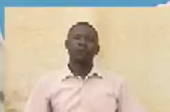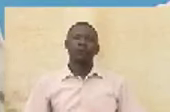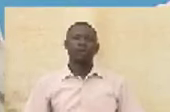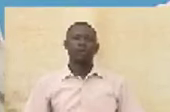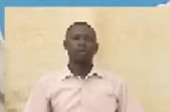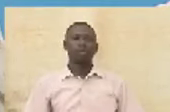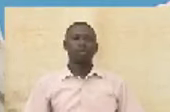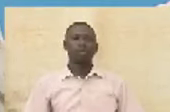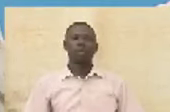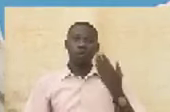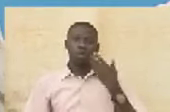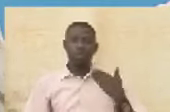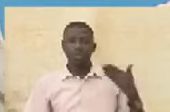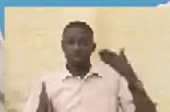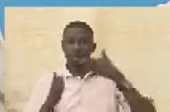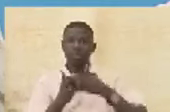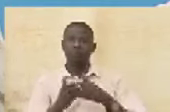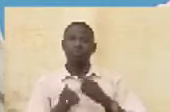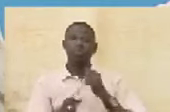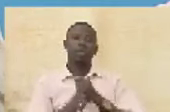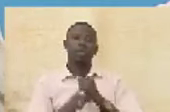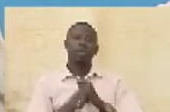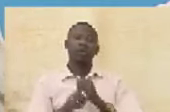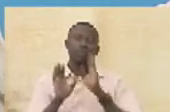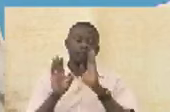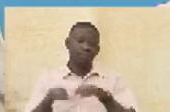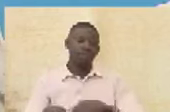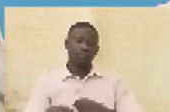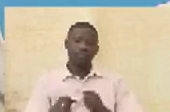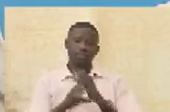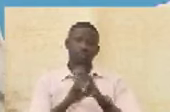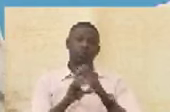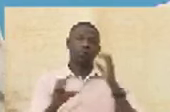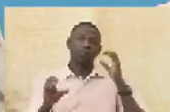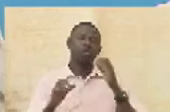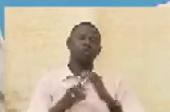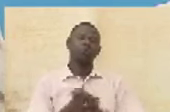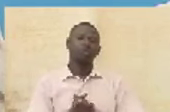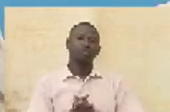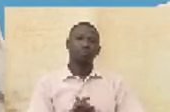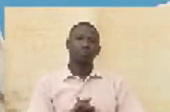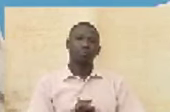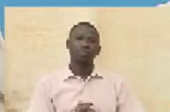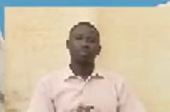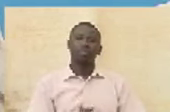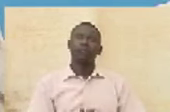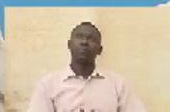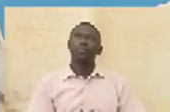kono. When we arrived, we were made to alight from the bus.